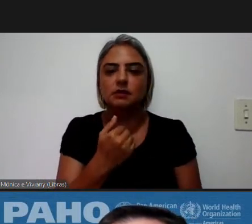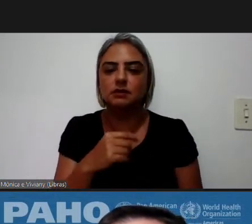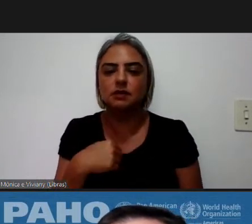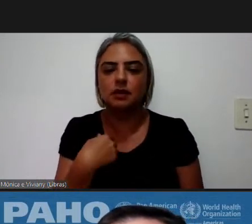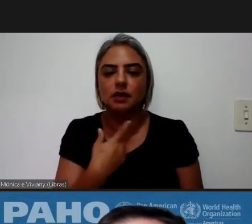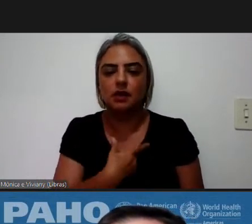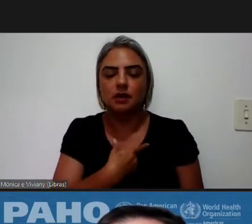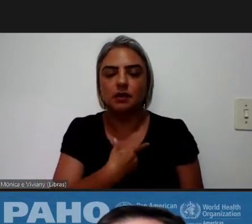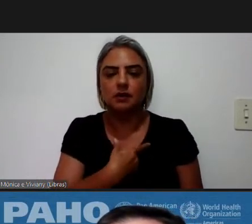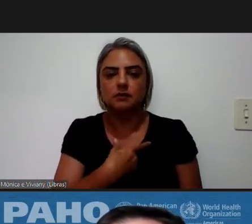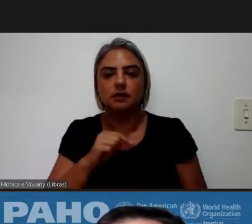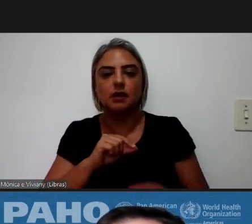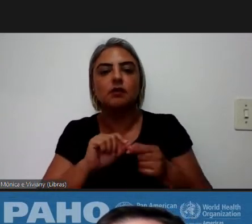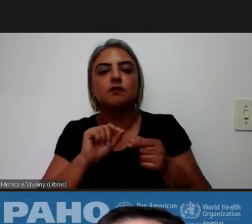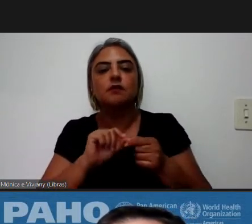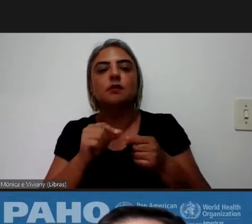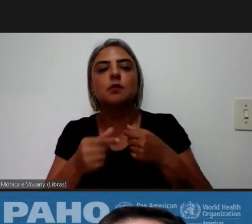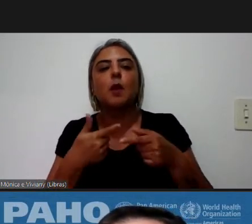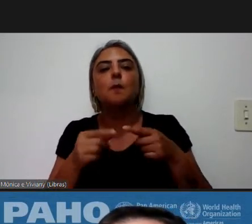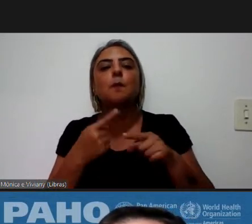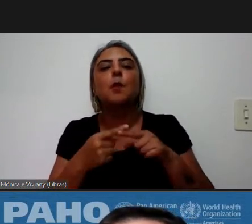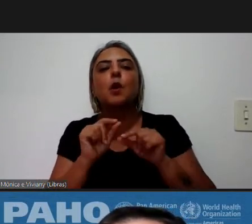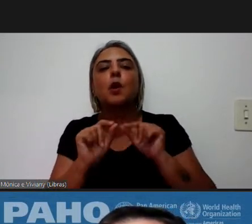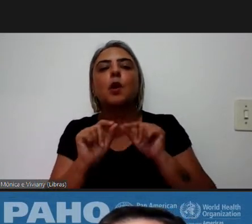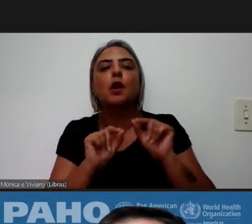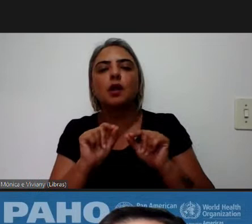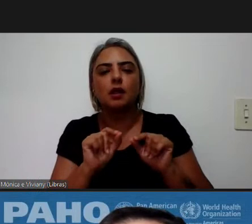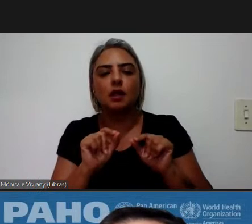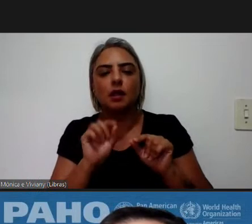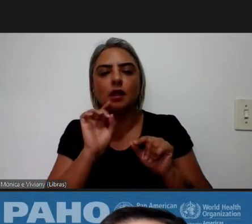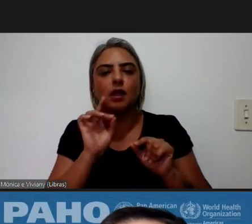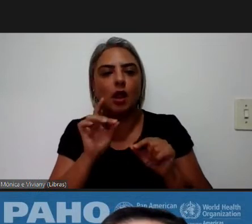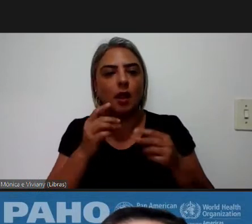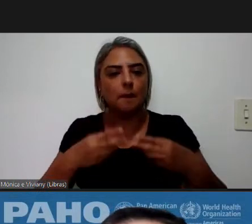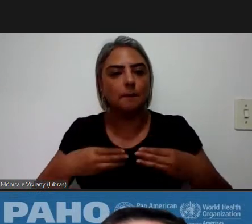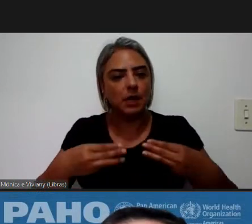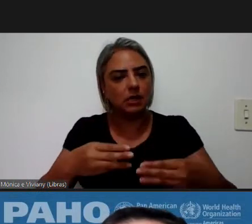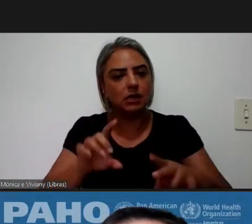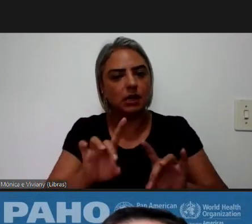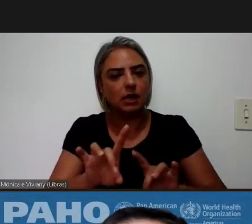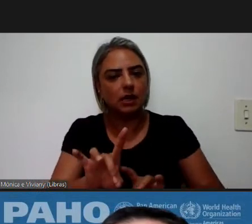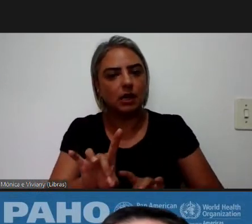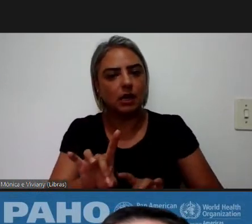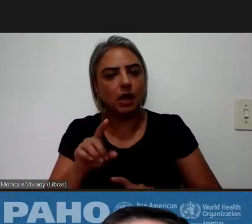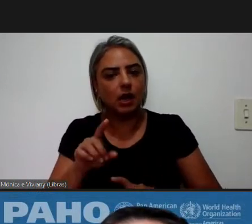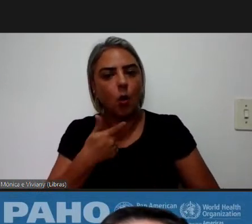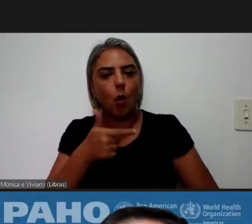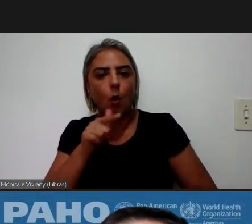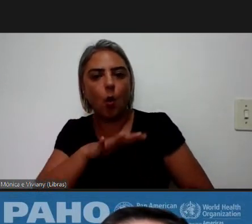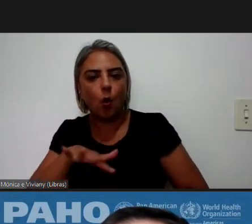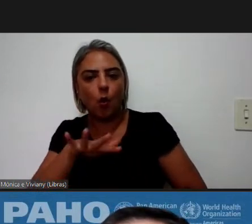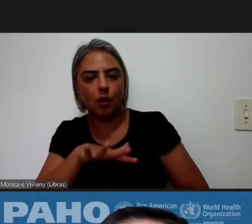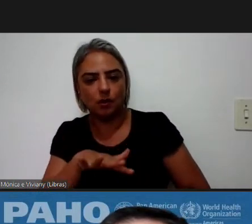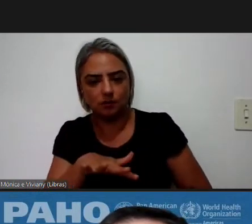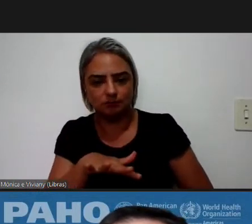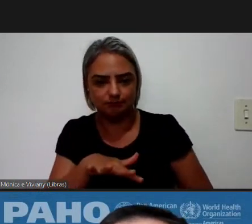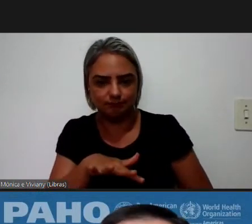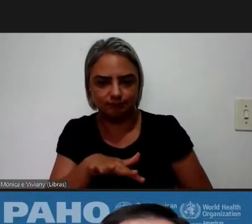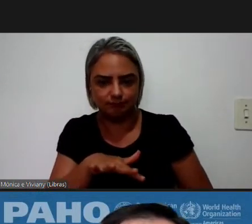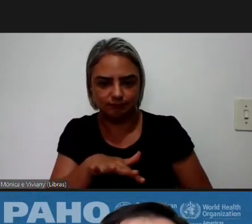guidelines and workouts, who elaborates these